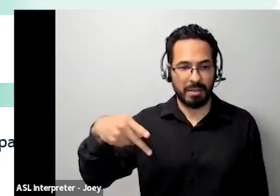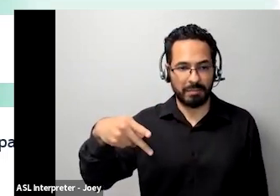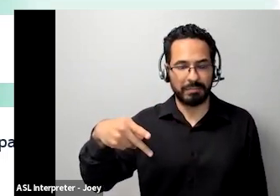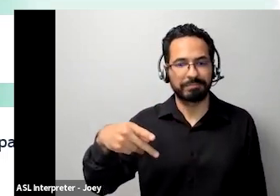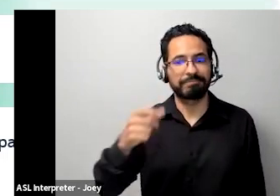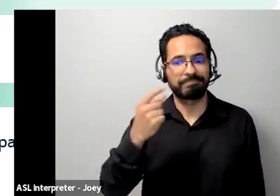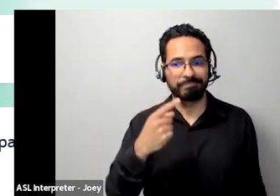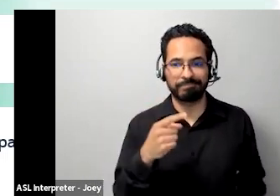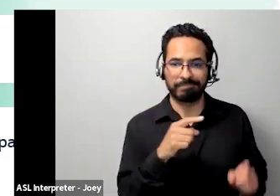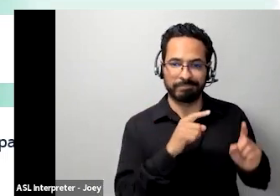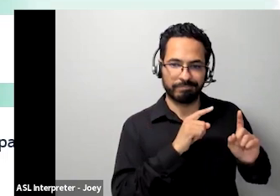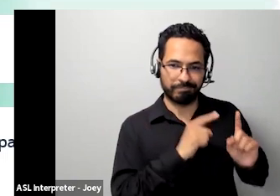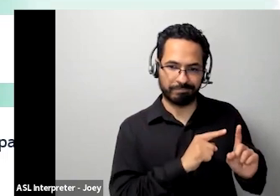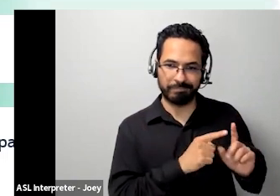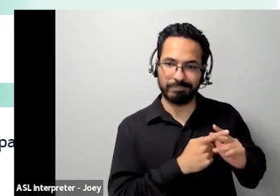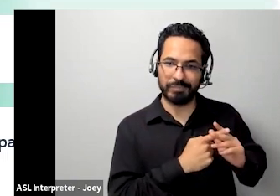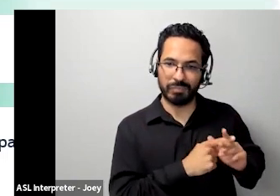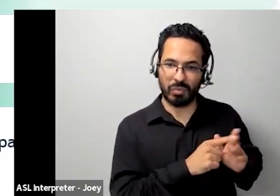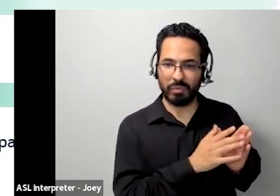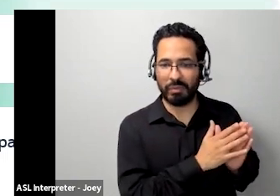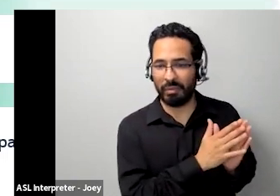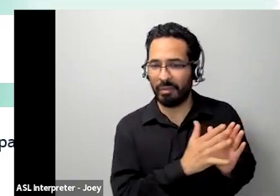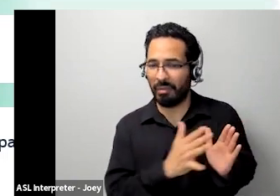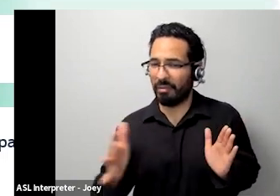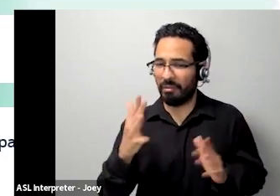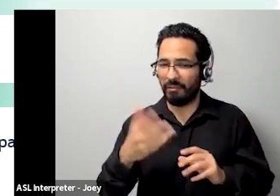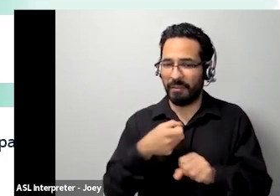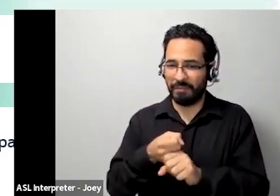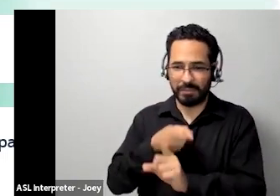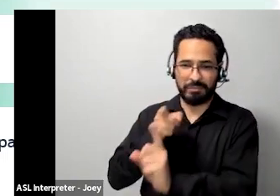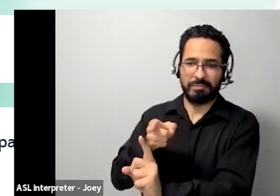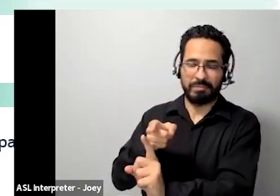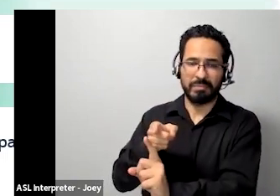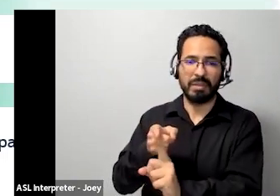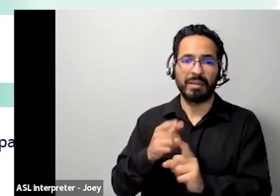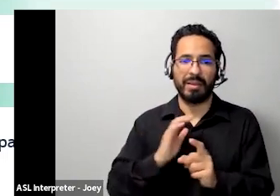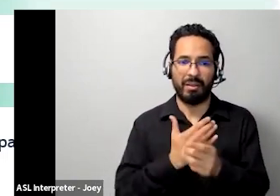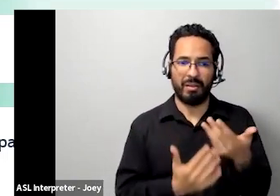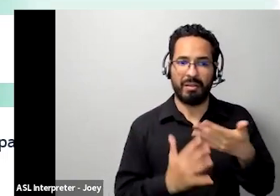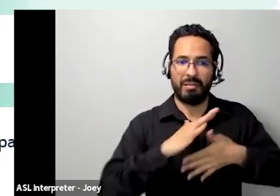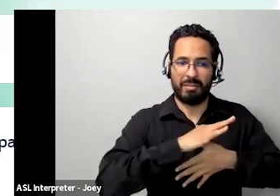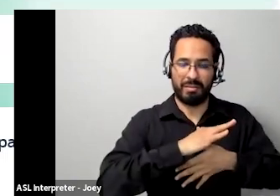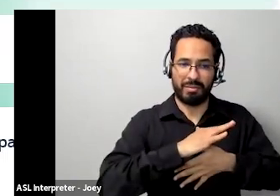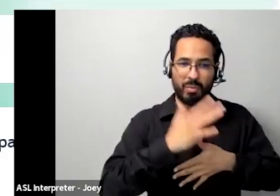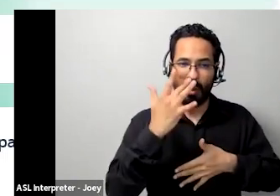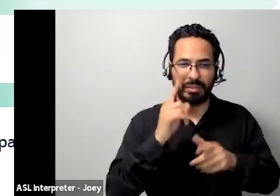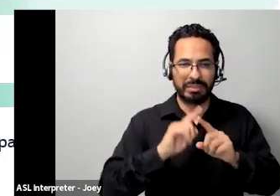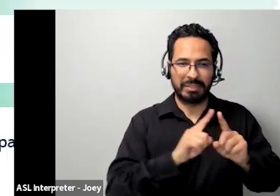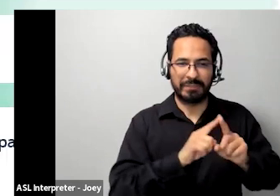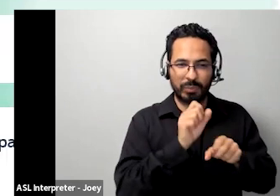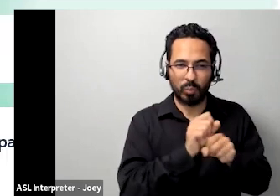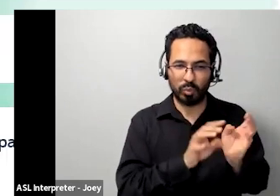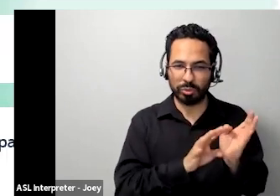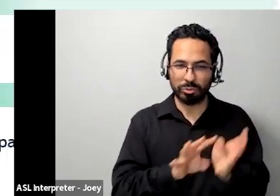direction, here's where we want to go, where we want to be in 5 years, and here's the prioritization based off different work streams, and here are the